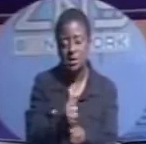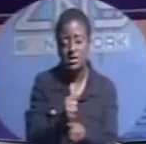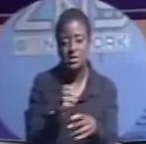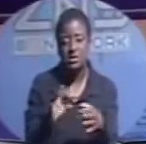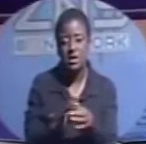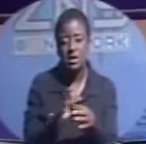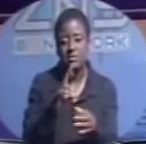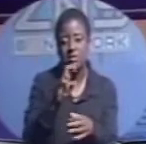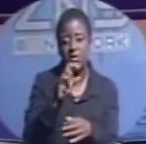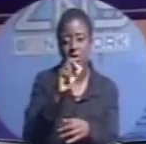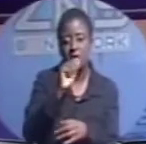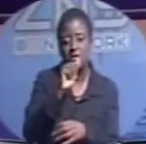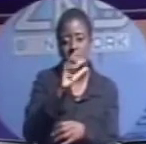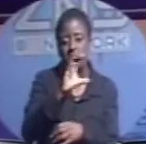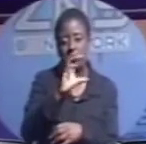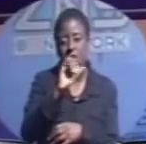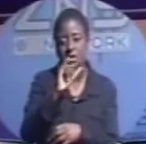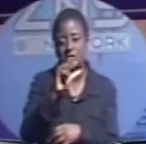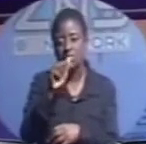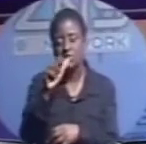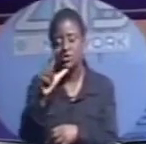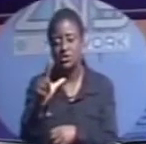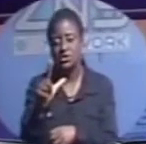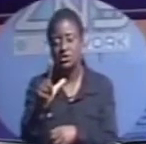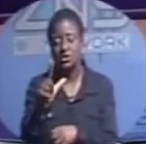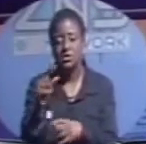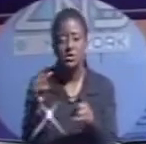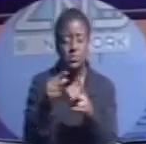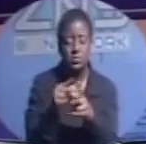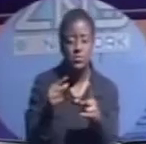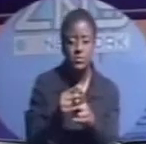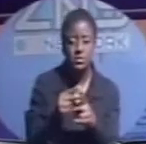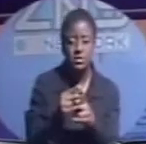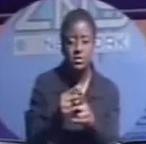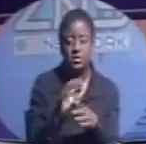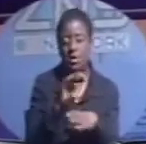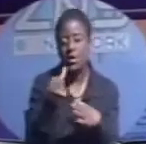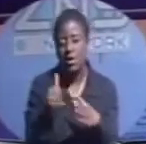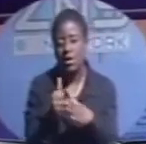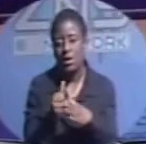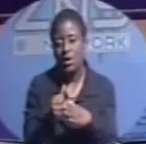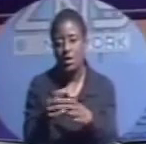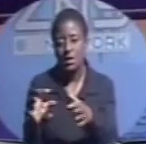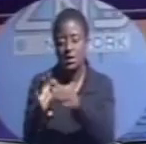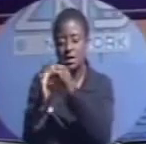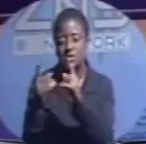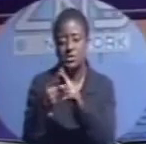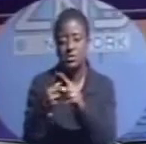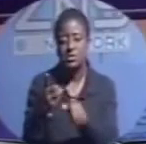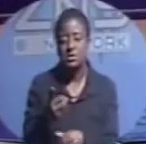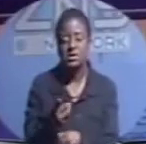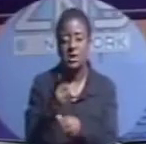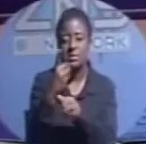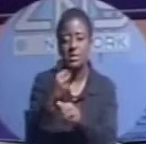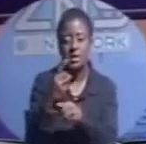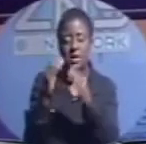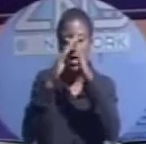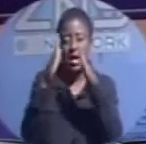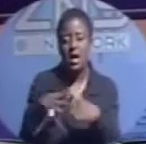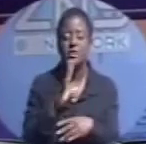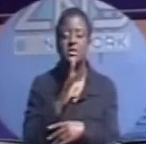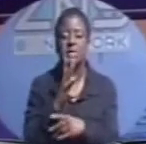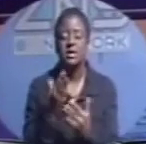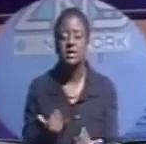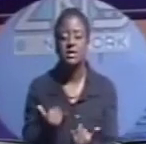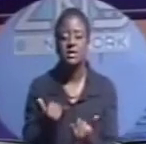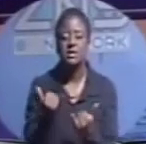racial slurs, torn notices, and tenants in fear, all attributed to the Deputy House Speaker. Well, today he's speaking out,